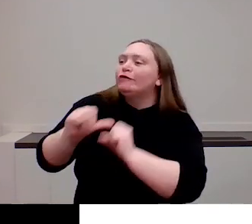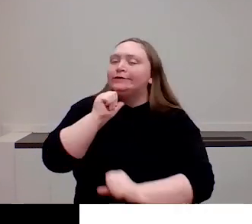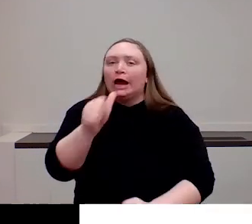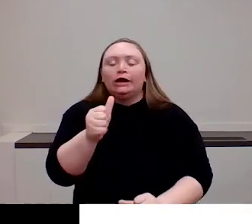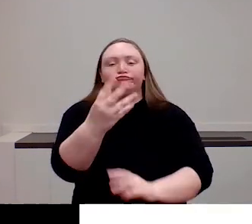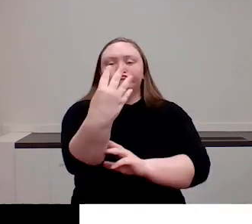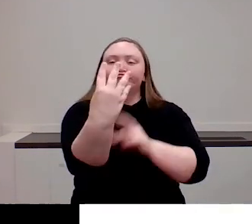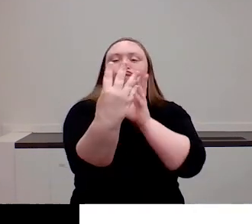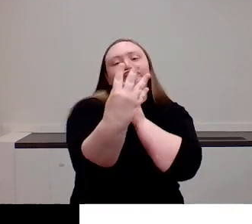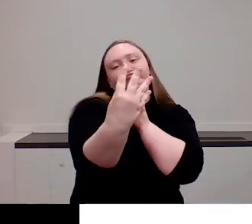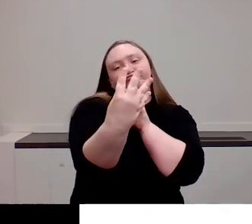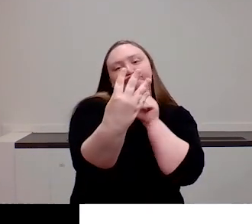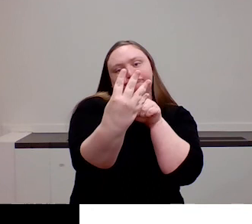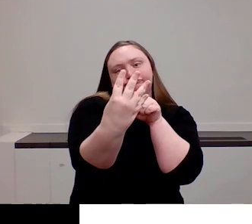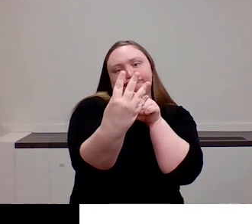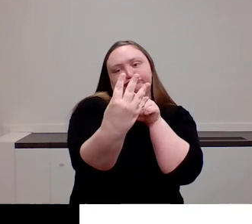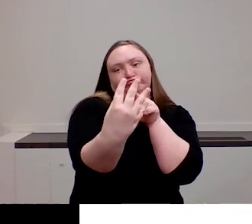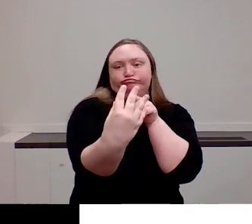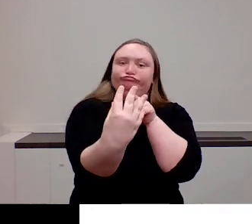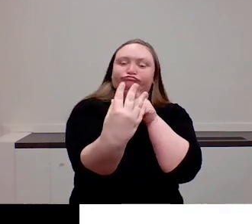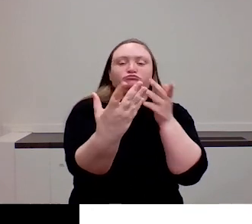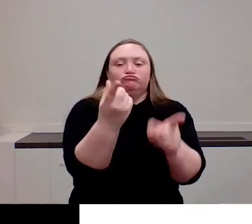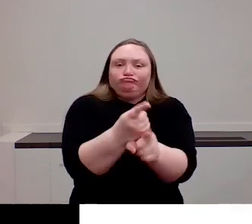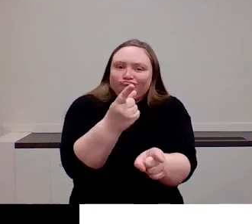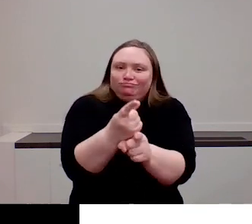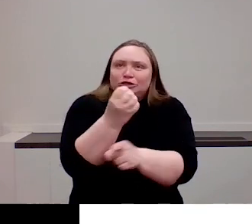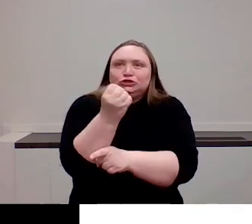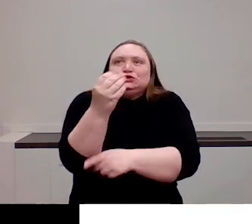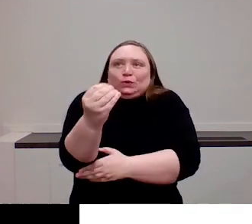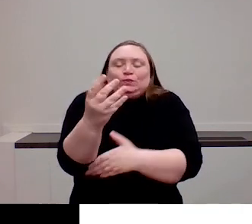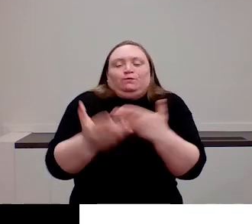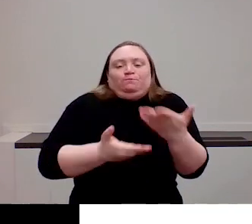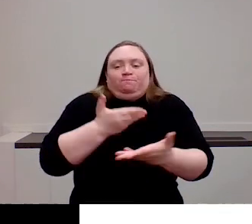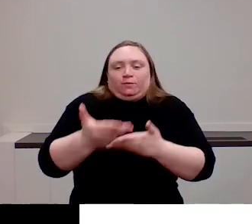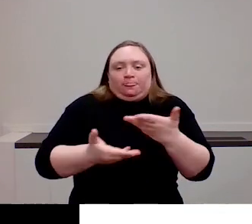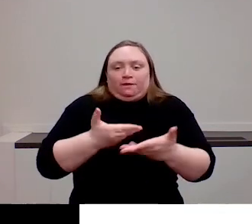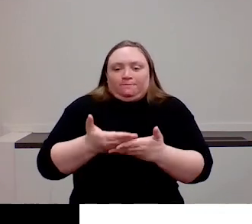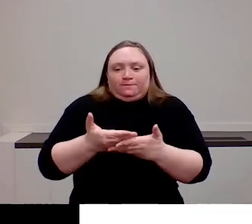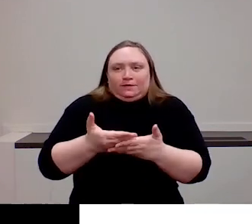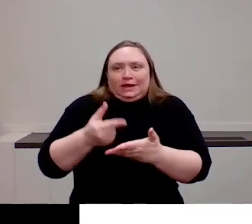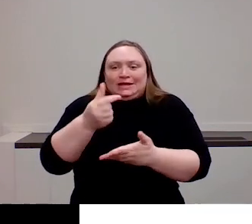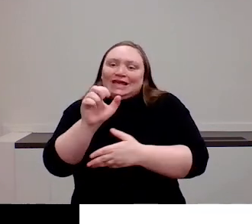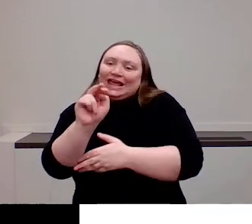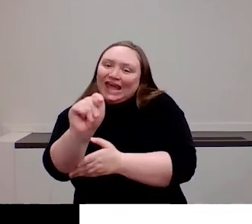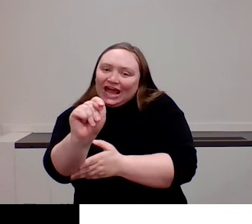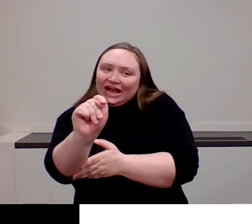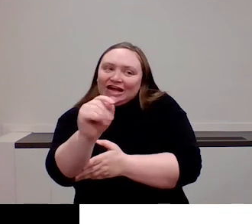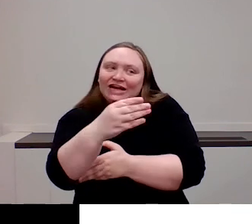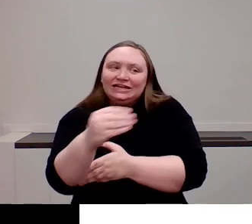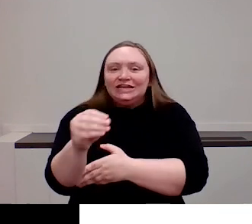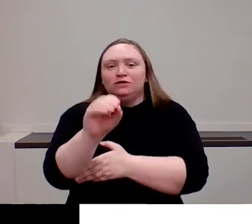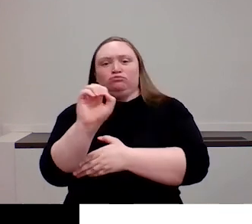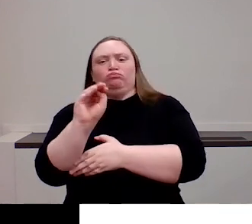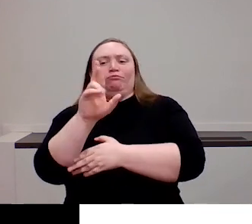a computer camera, right? And so, whenever between Mr. Gant and